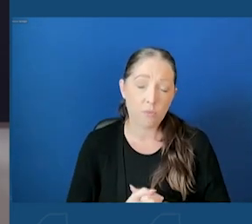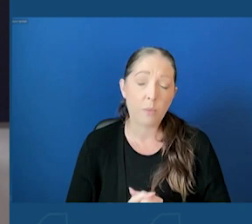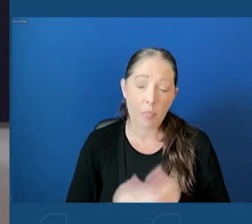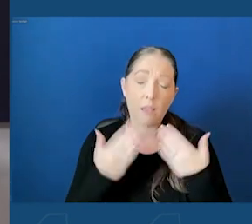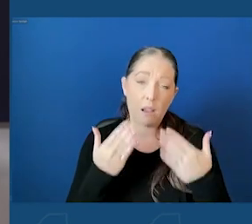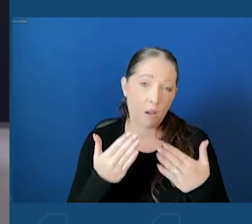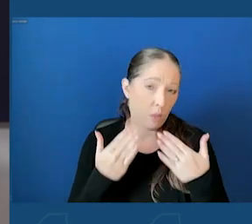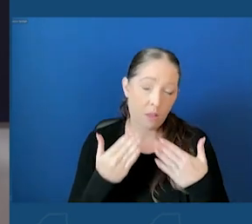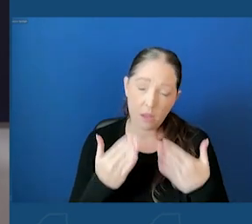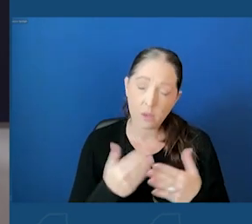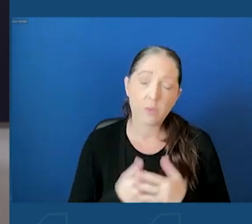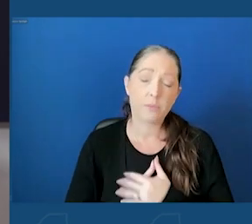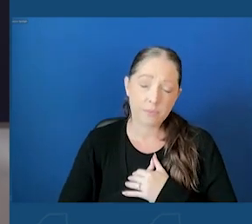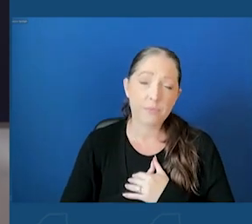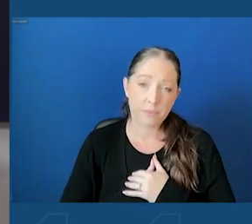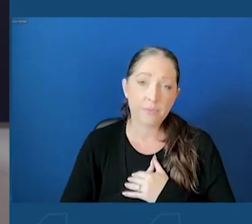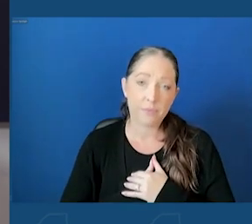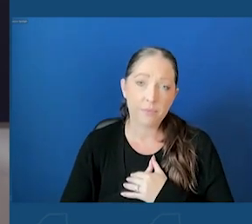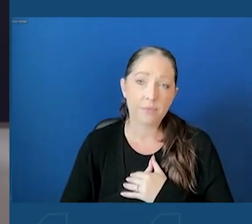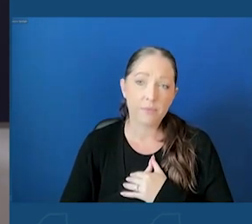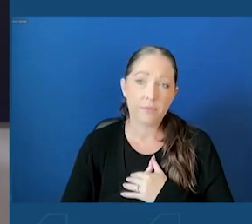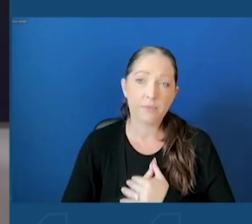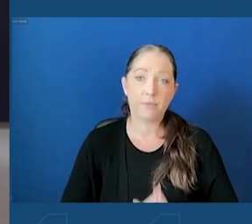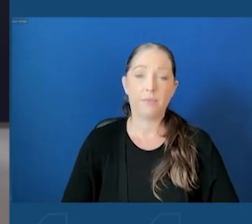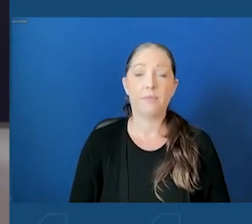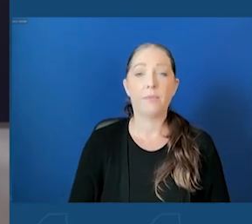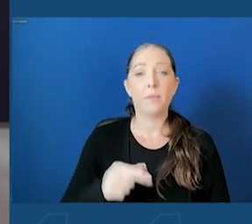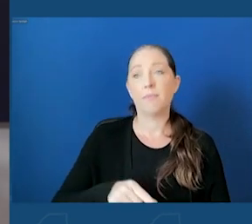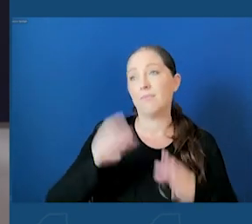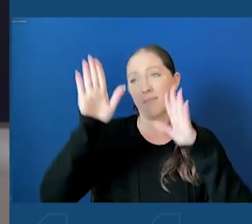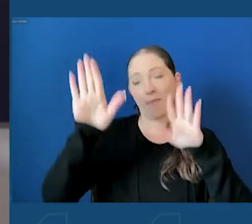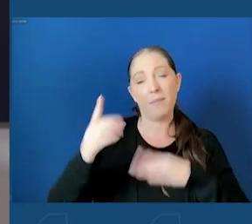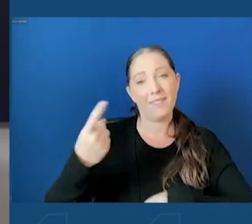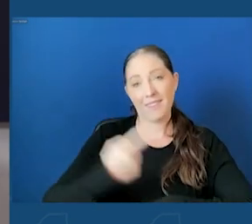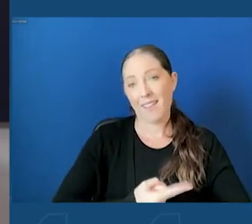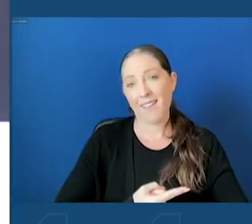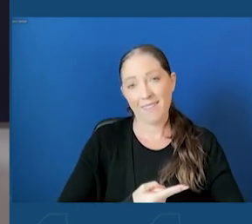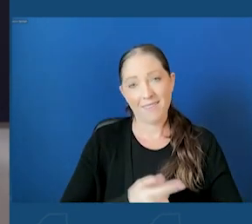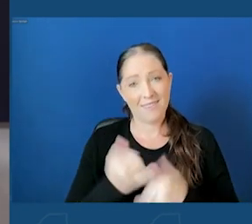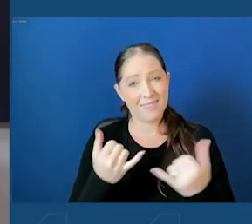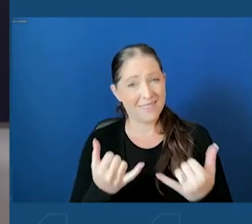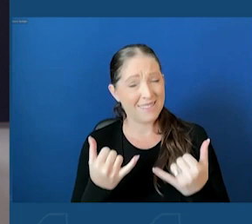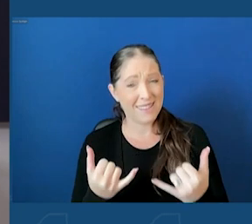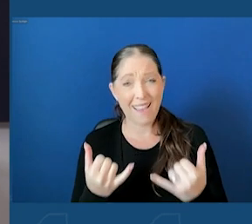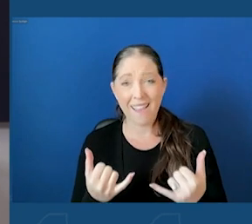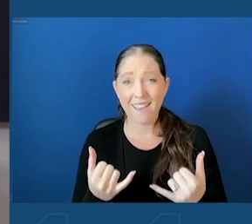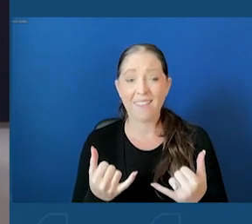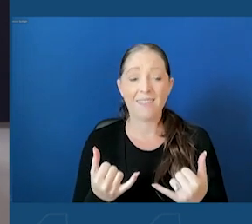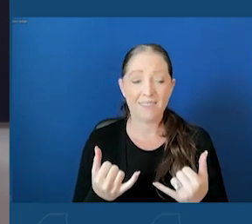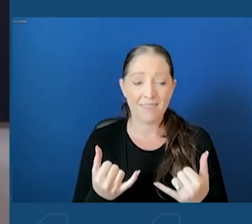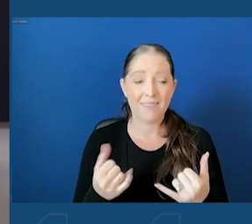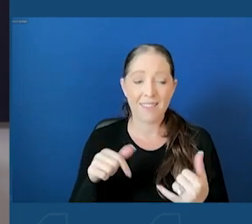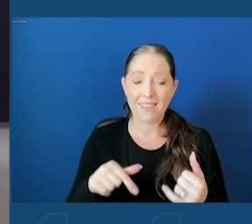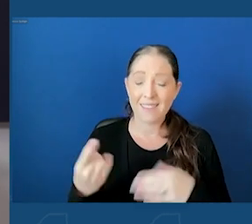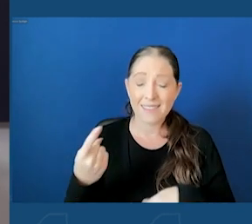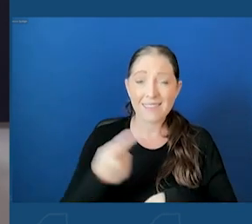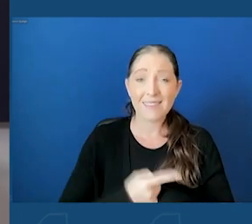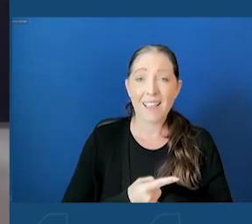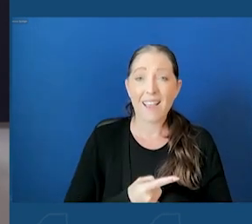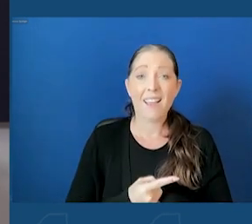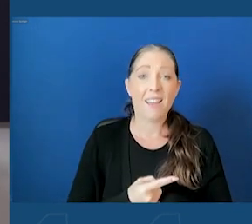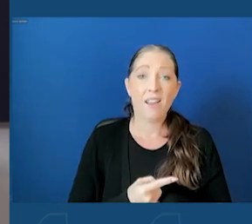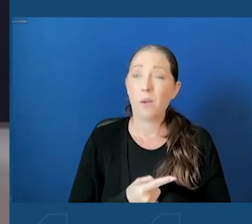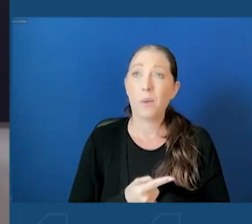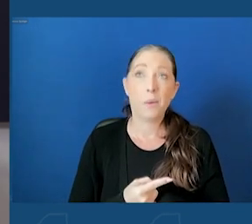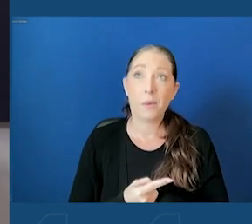that. This is a wonderful day today, and it's a day that I'm so glad